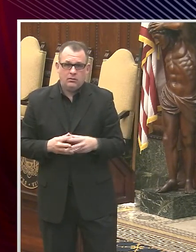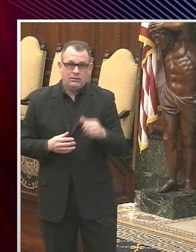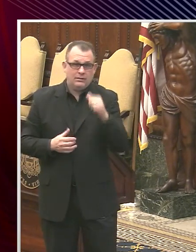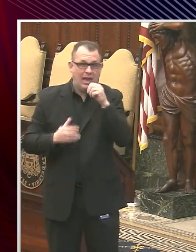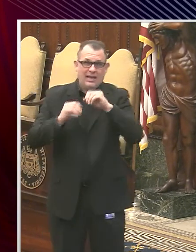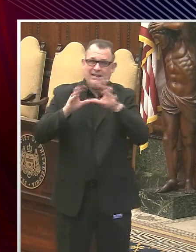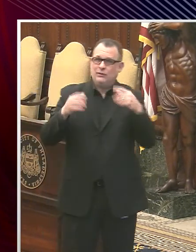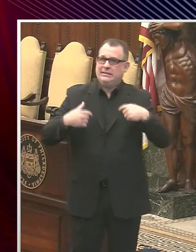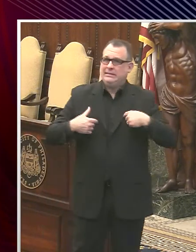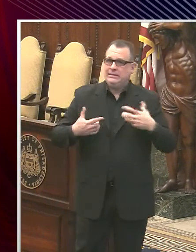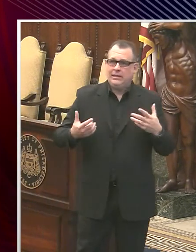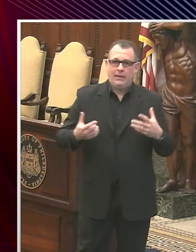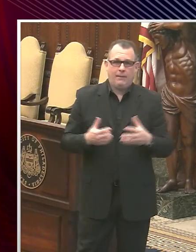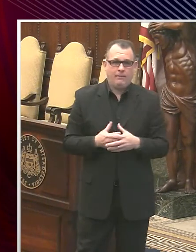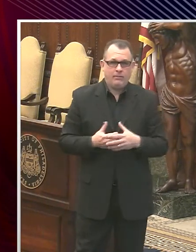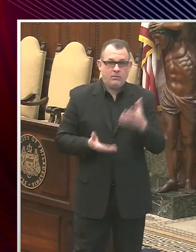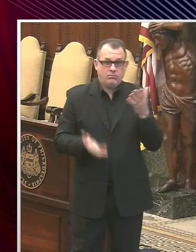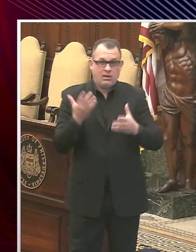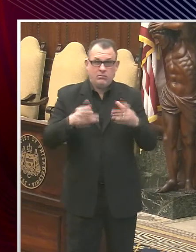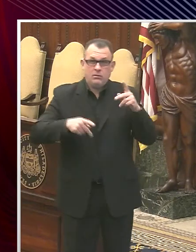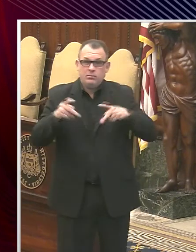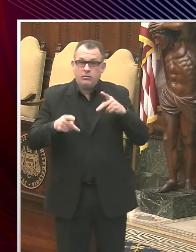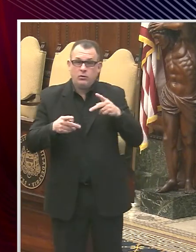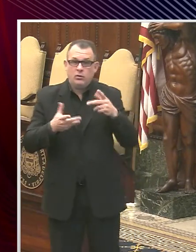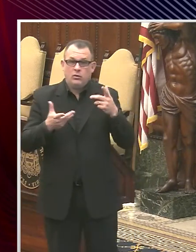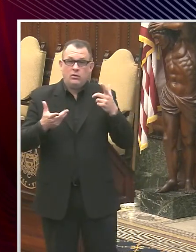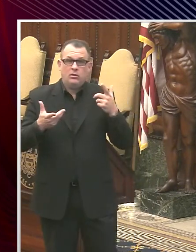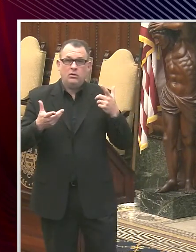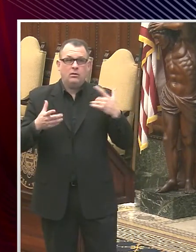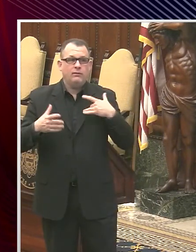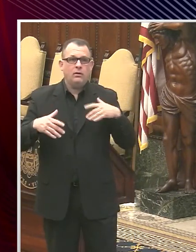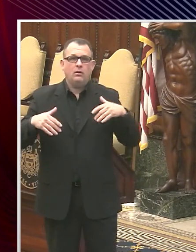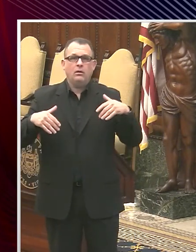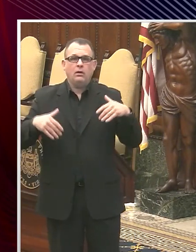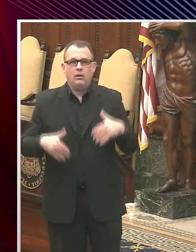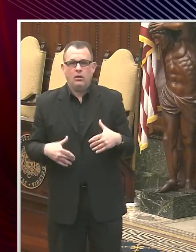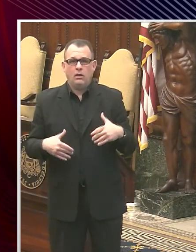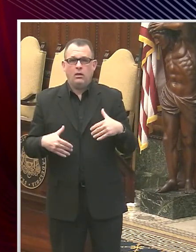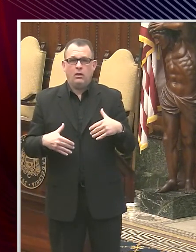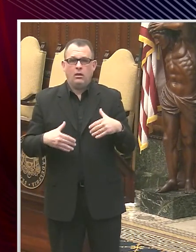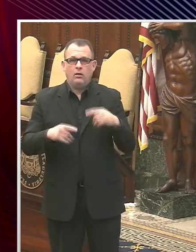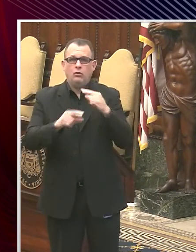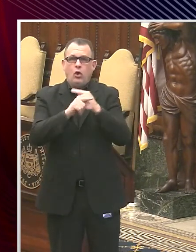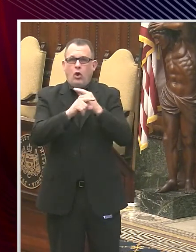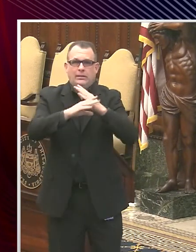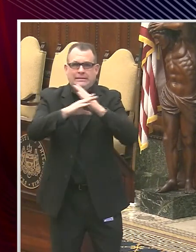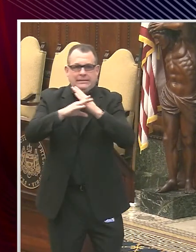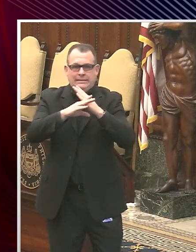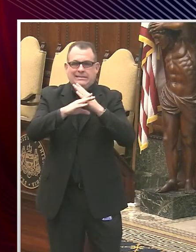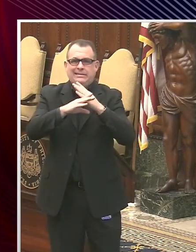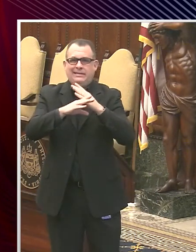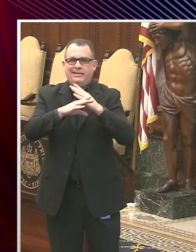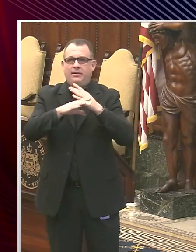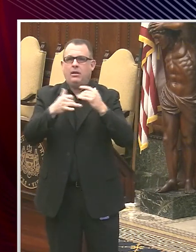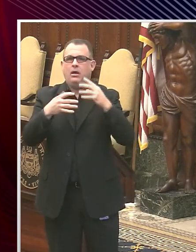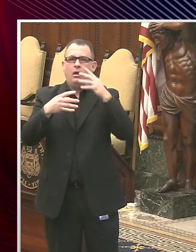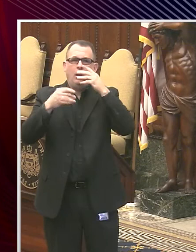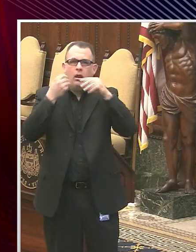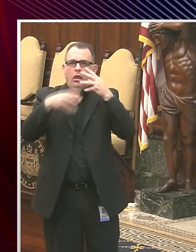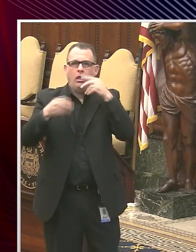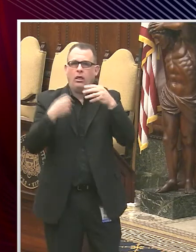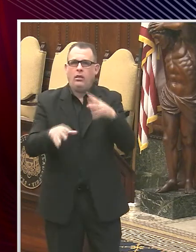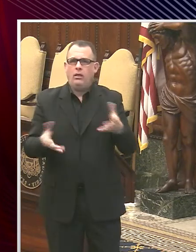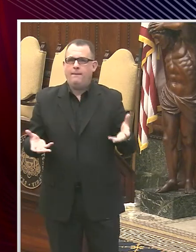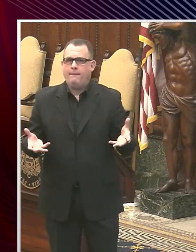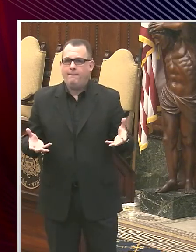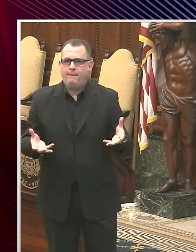It could be that people are just becoming complacent, letting down their guard. But what's odd is that the area